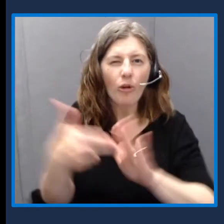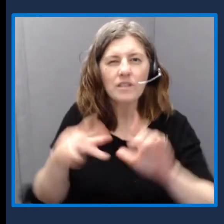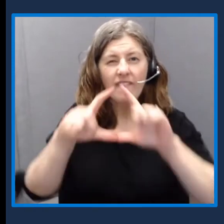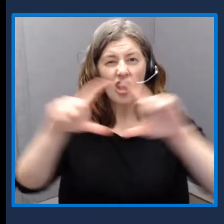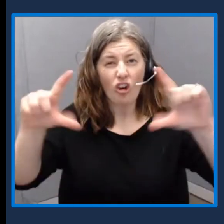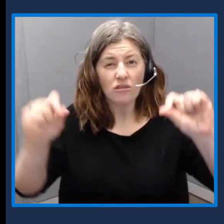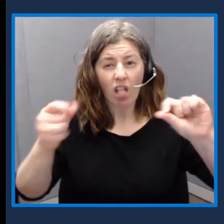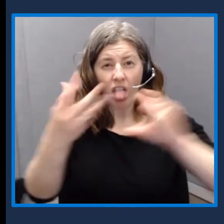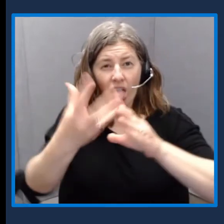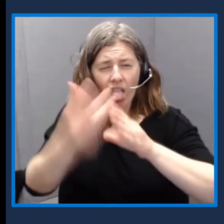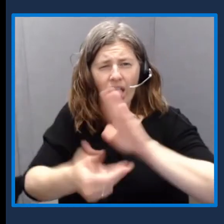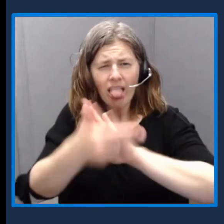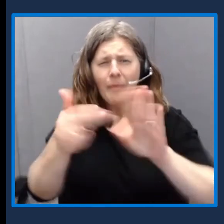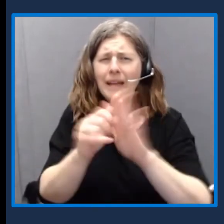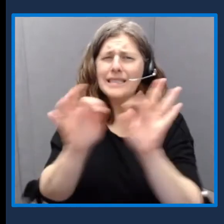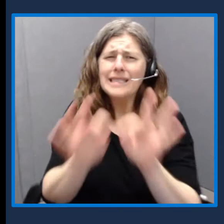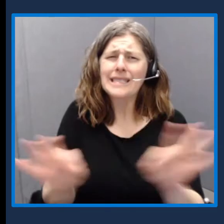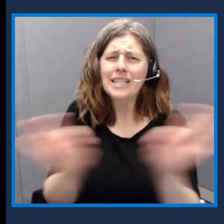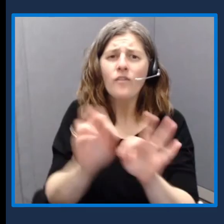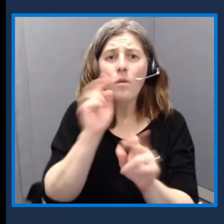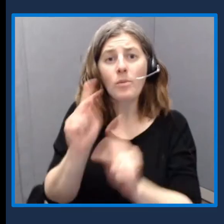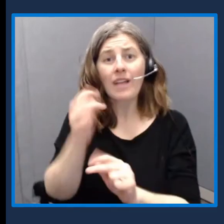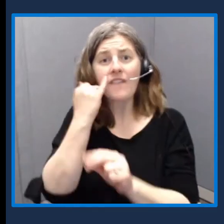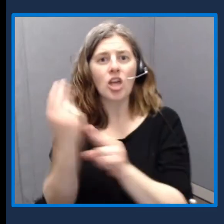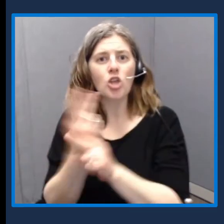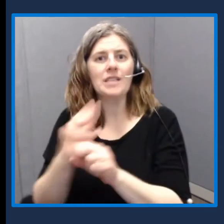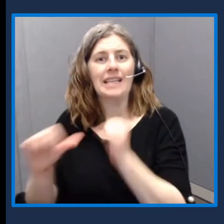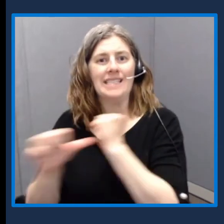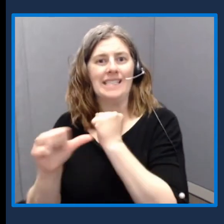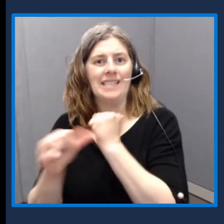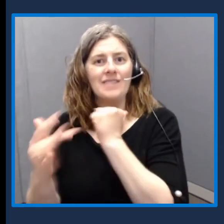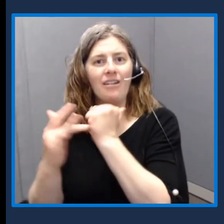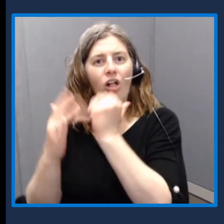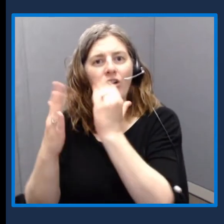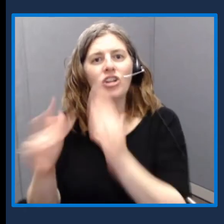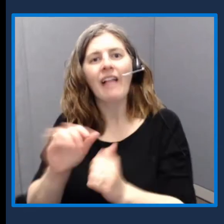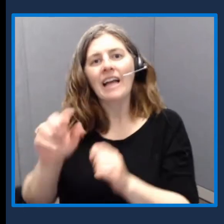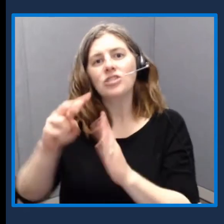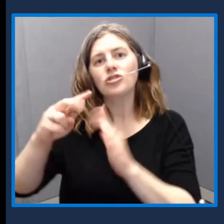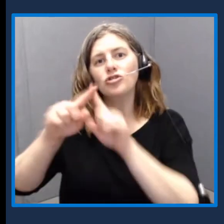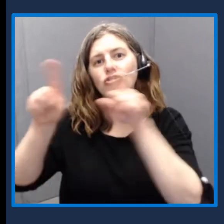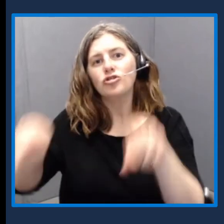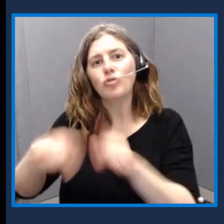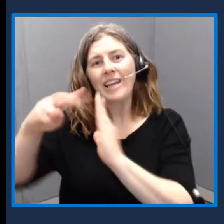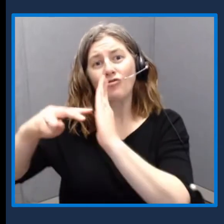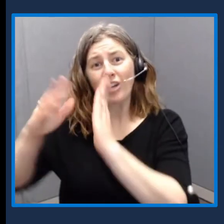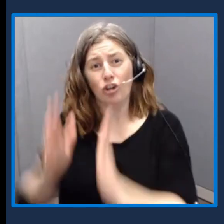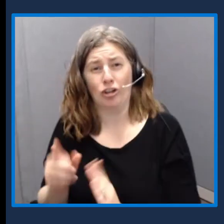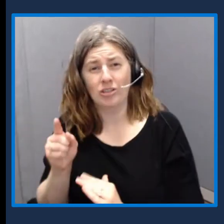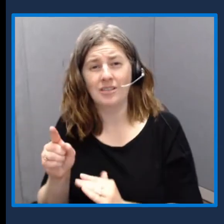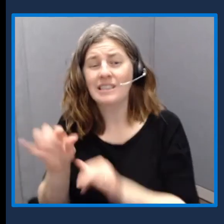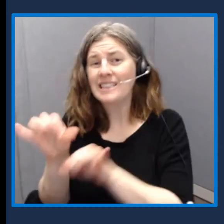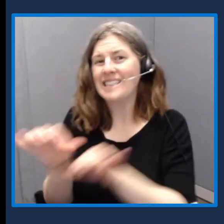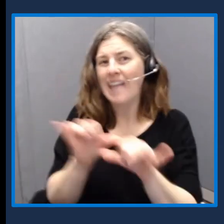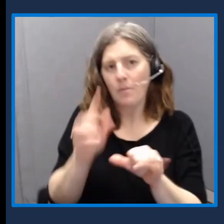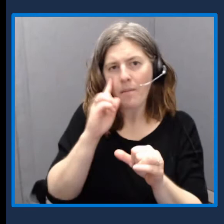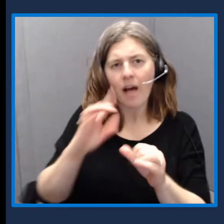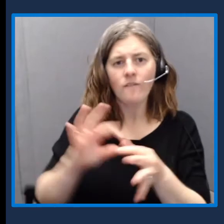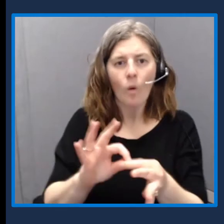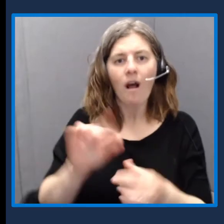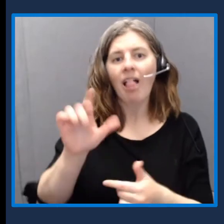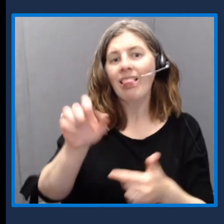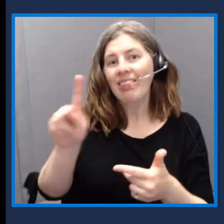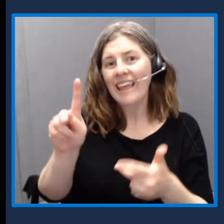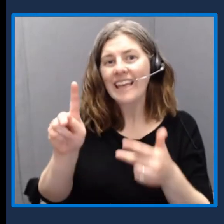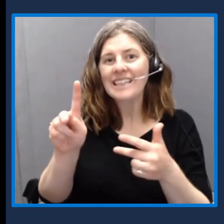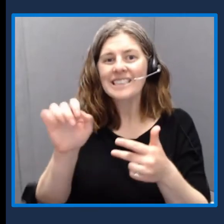another one that's essential for people who use assistive technology like screen readers. Same thing applies for link text and